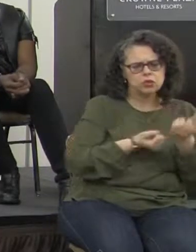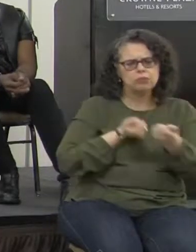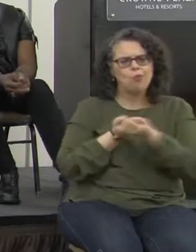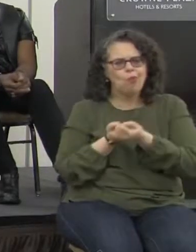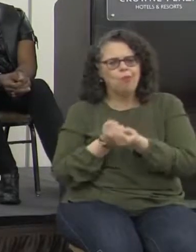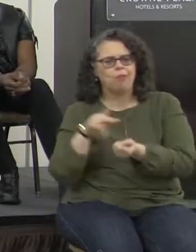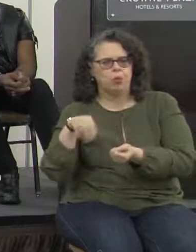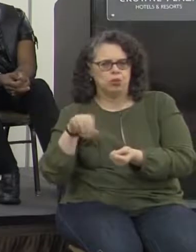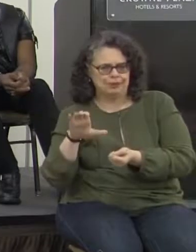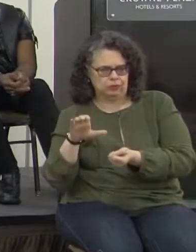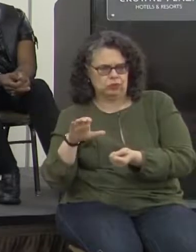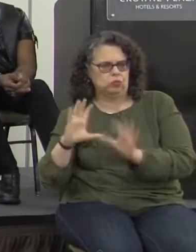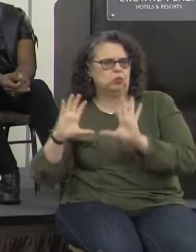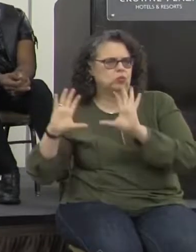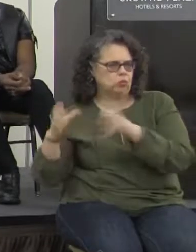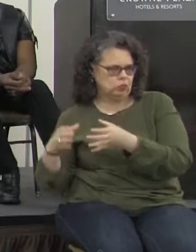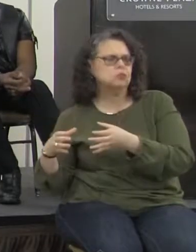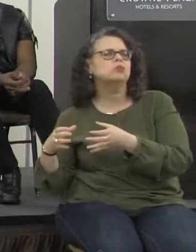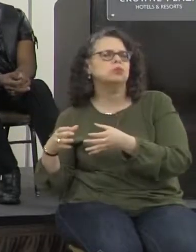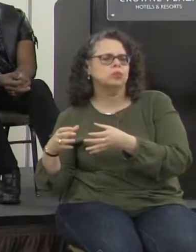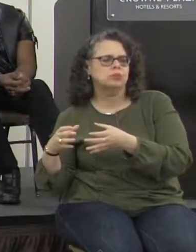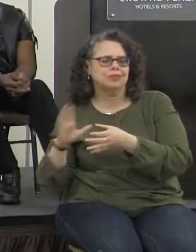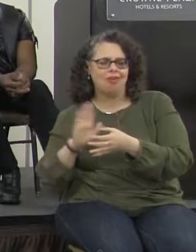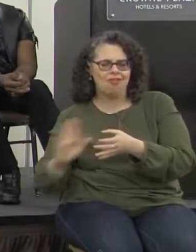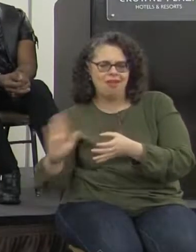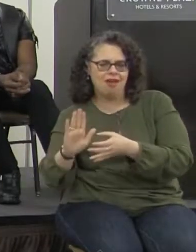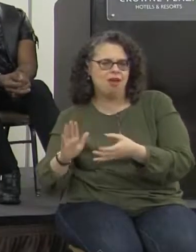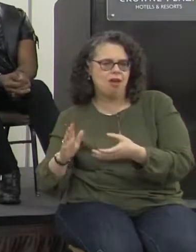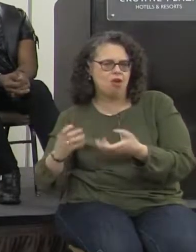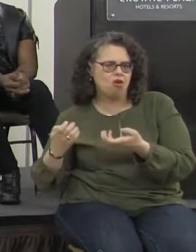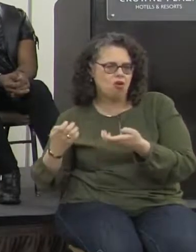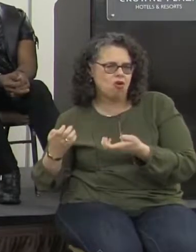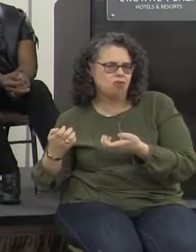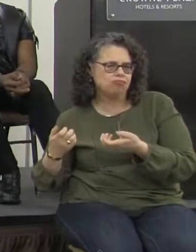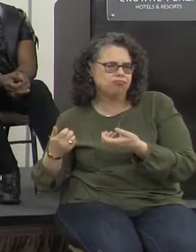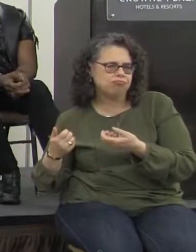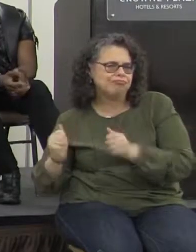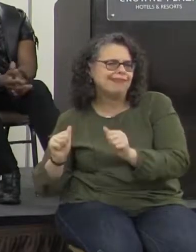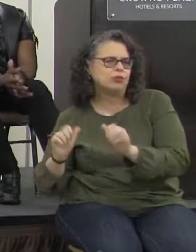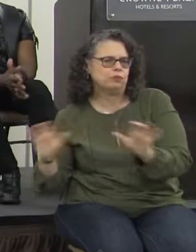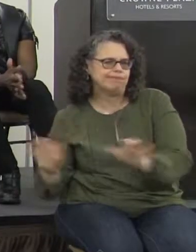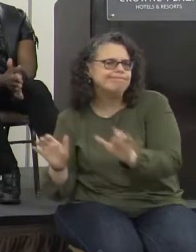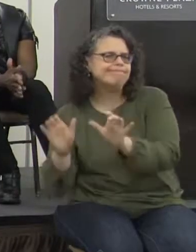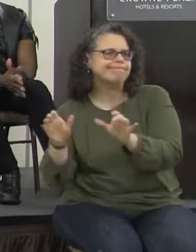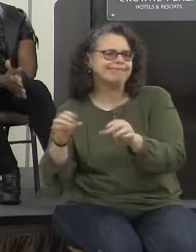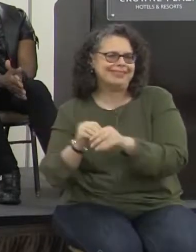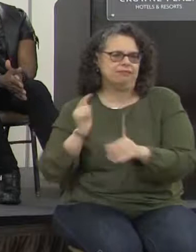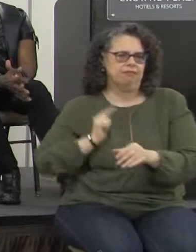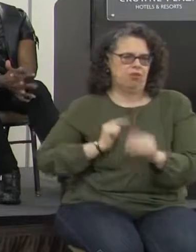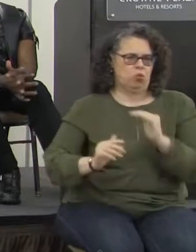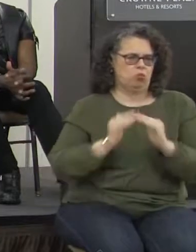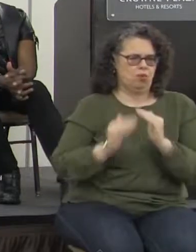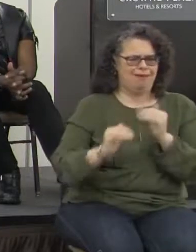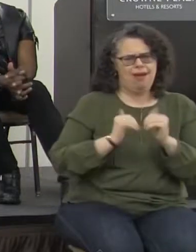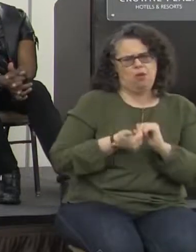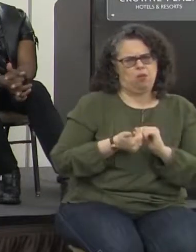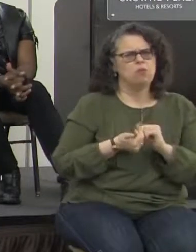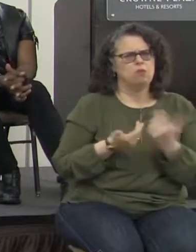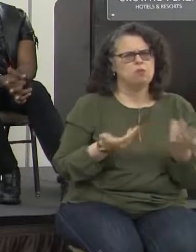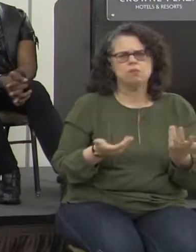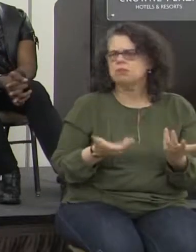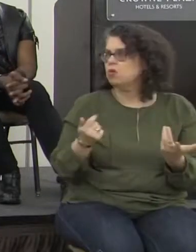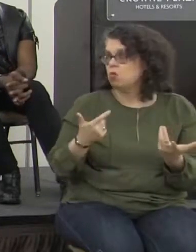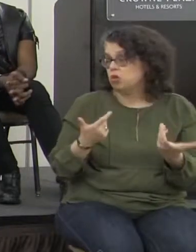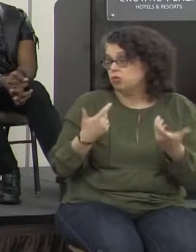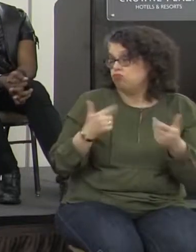color organizations and their efforts within the leather community? Anybody want to take a stab